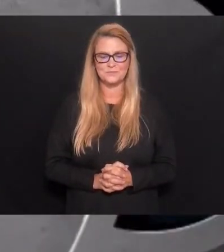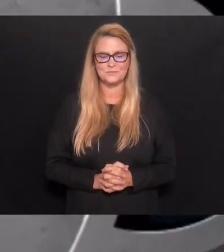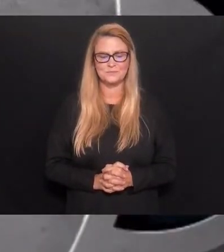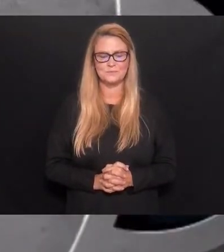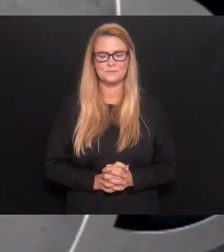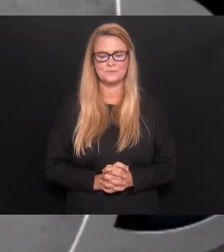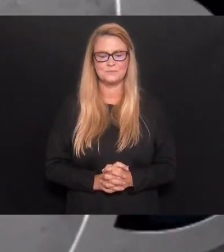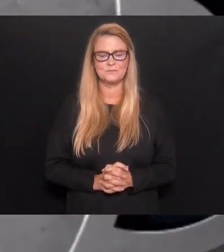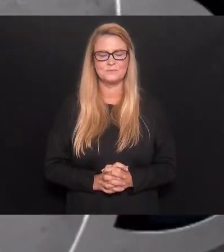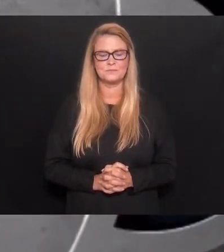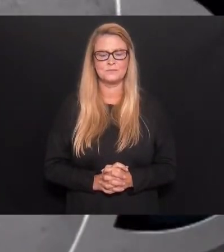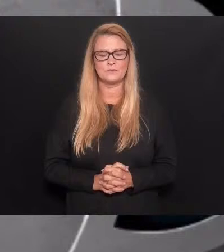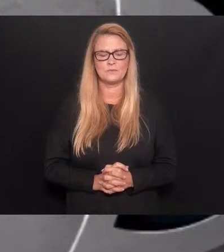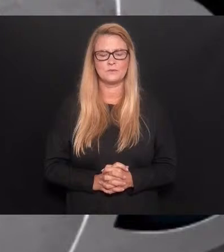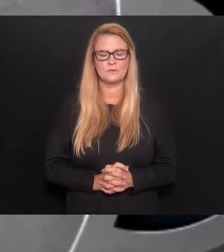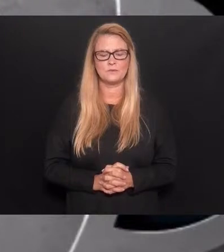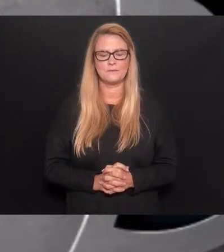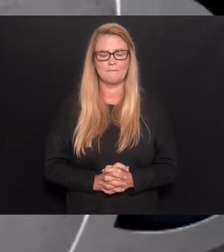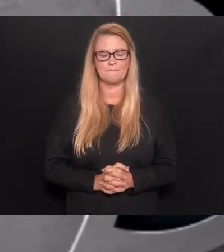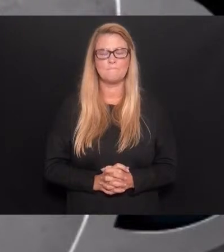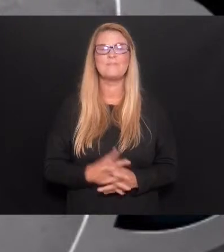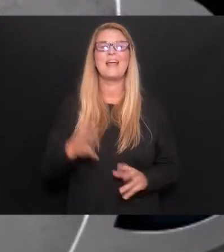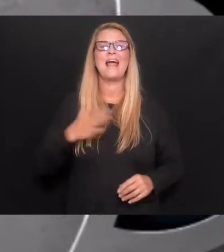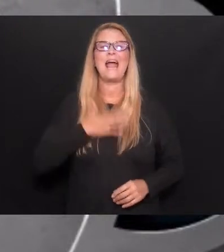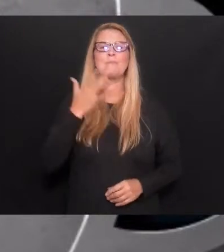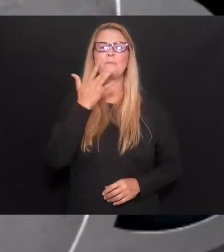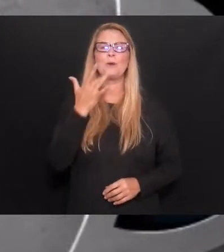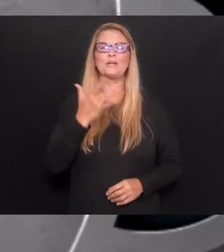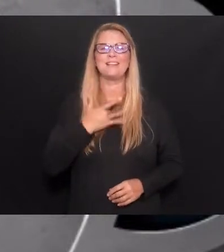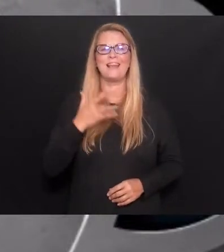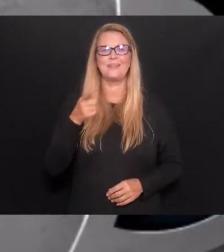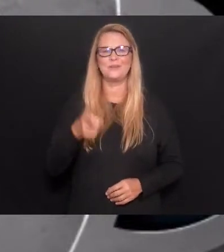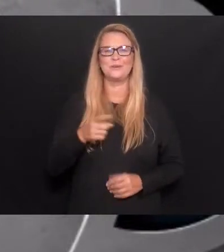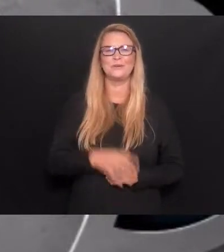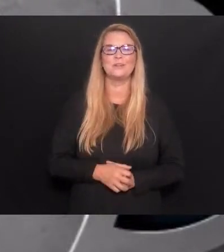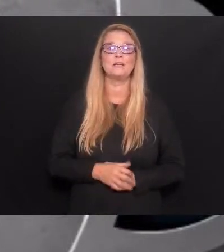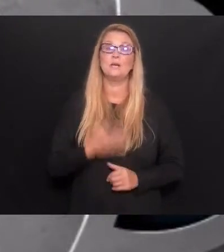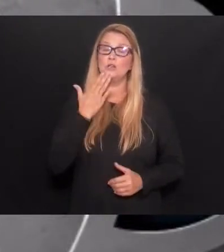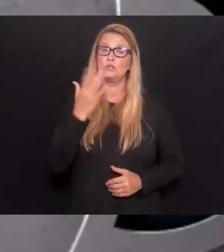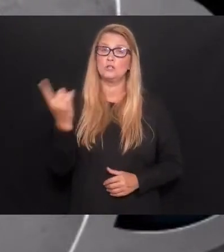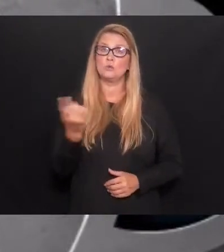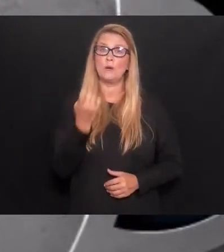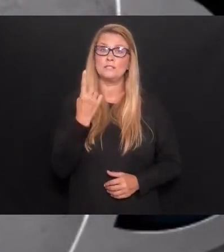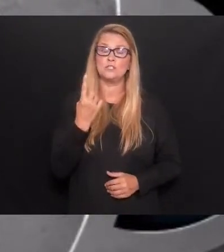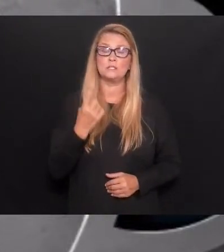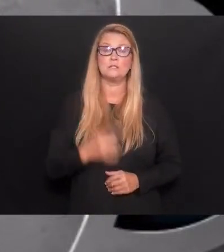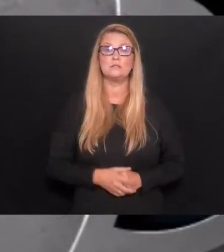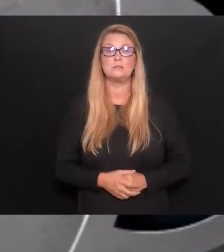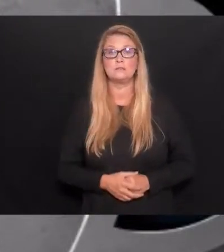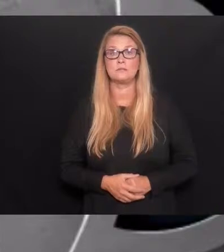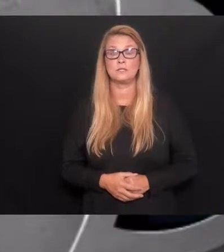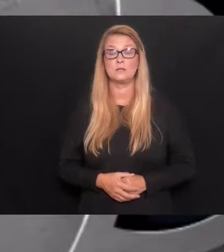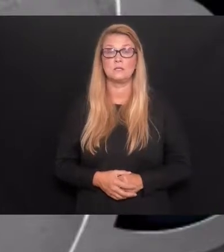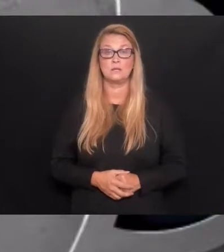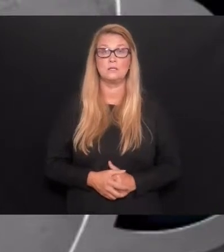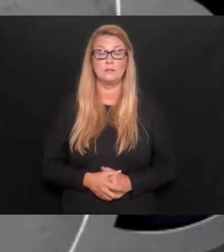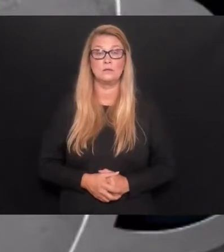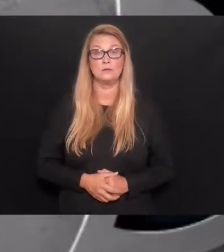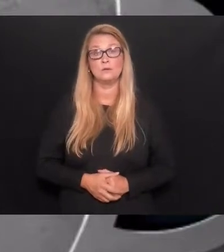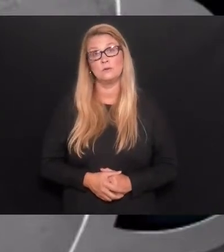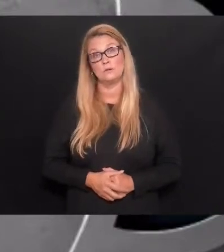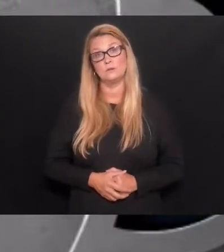Thanks. Happy birthday, Kenny. But yeah, that's a good question. And actually, to that point, so right